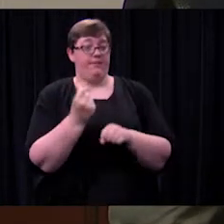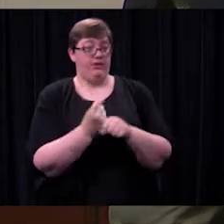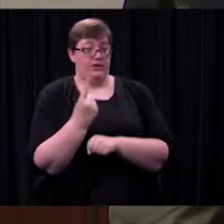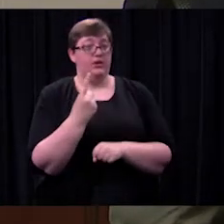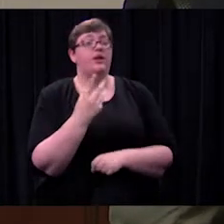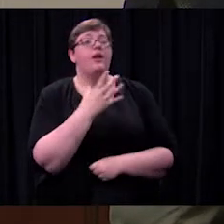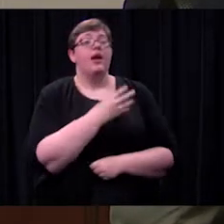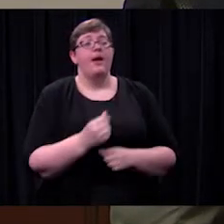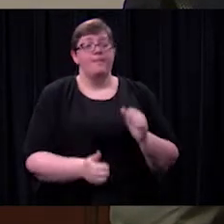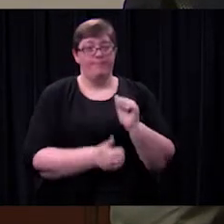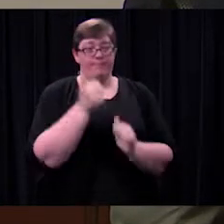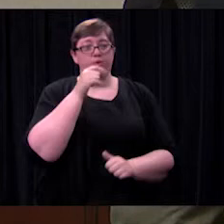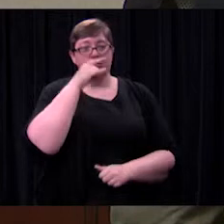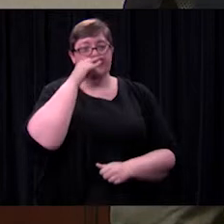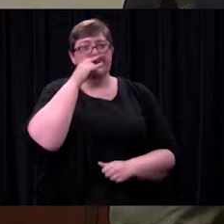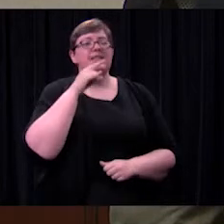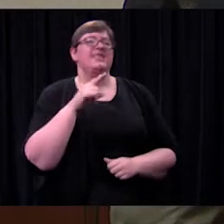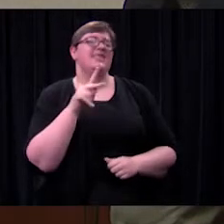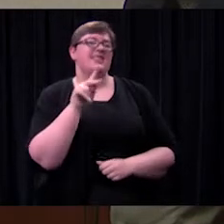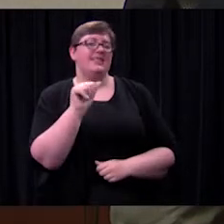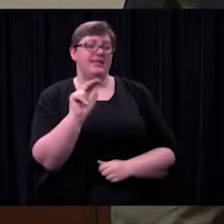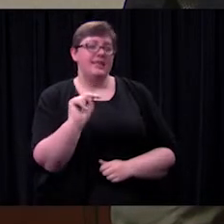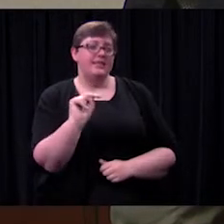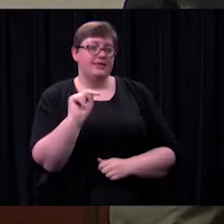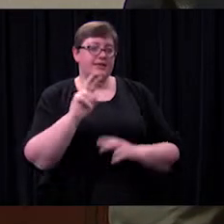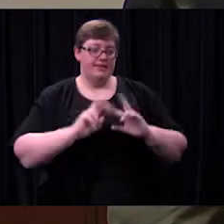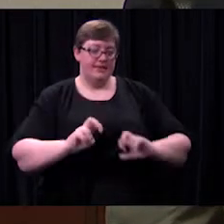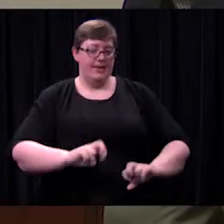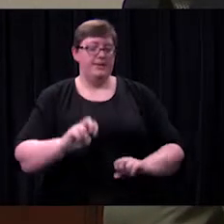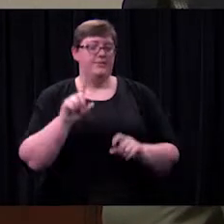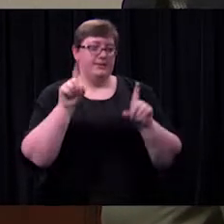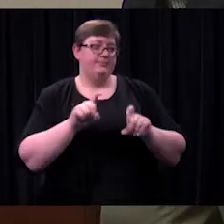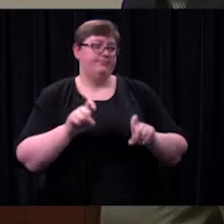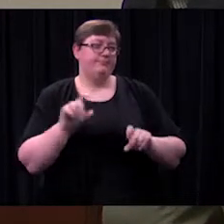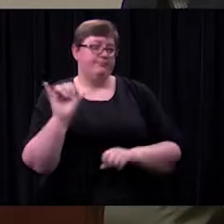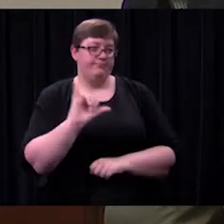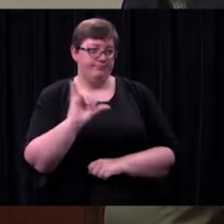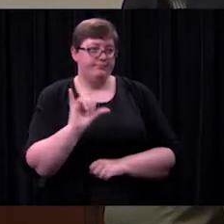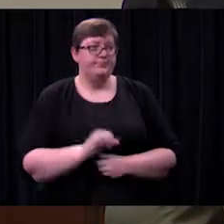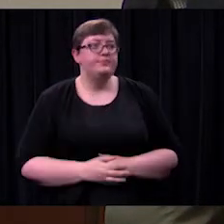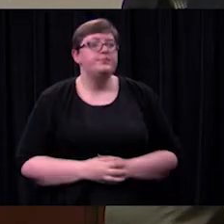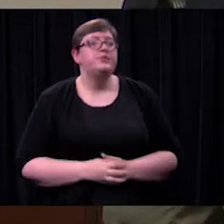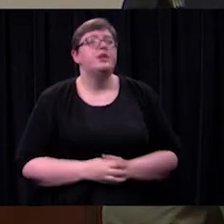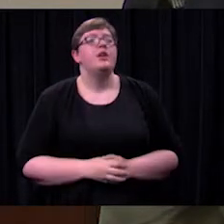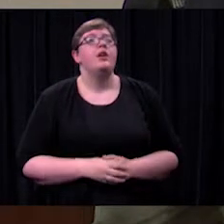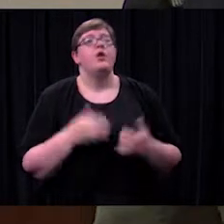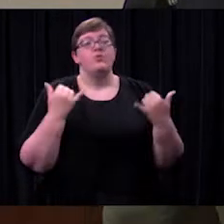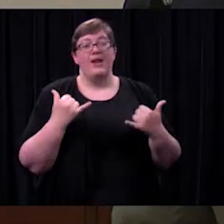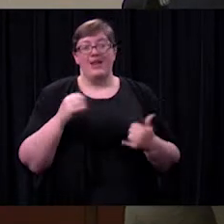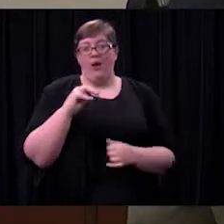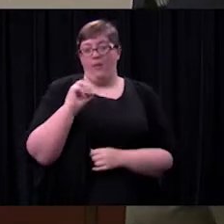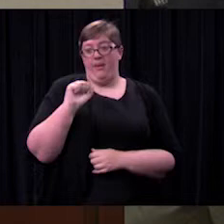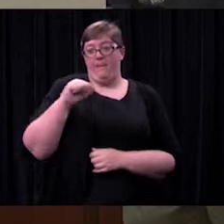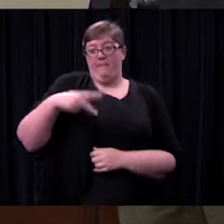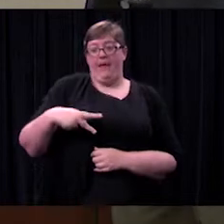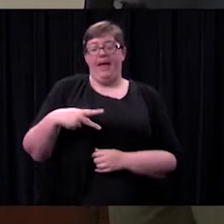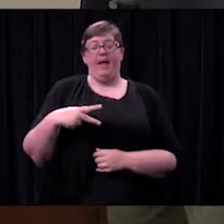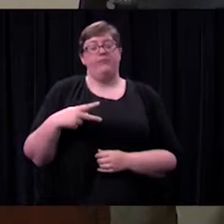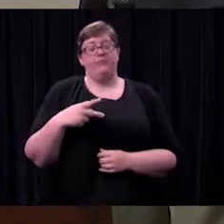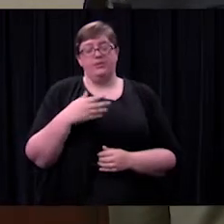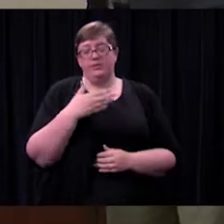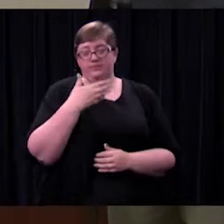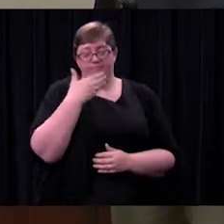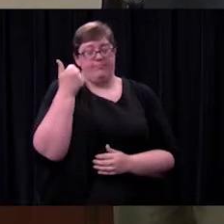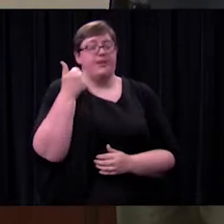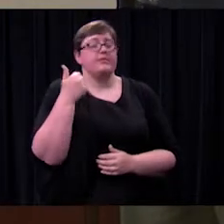for most kids, the Kansas assessment as well. And right now, the MAP is the closest thing we have to giving us formative